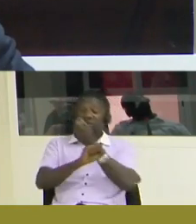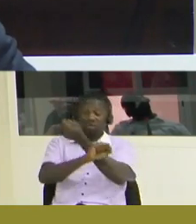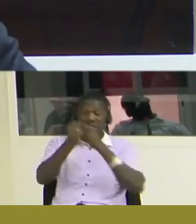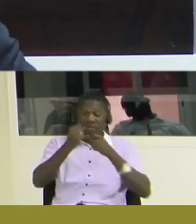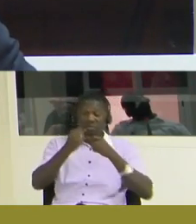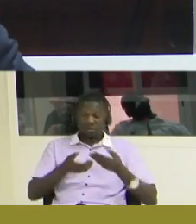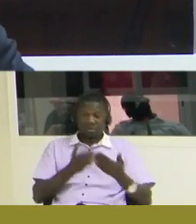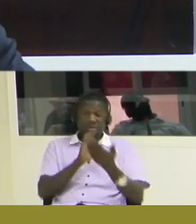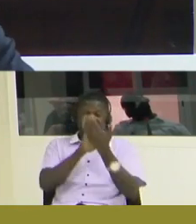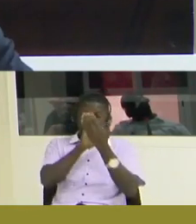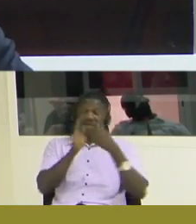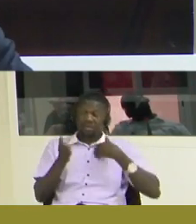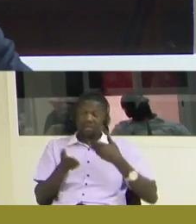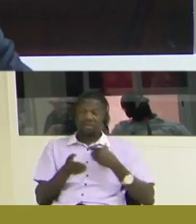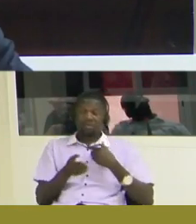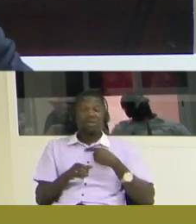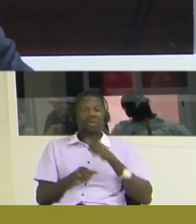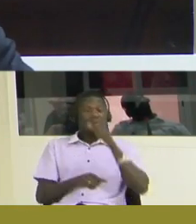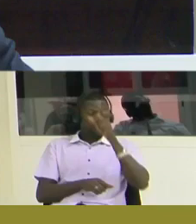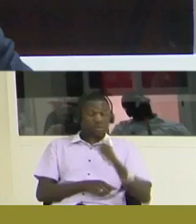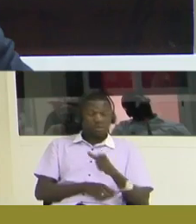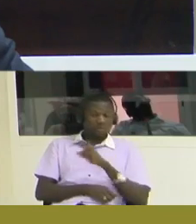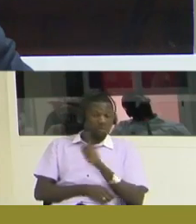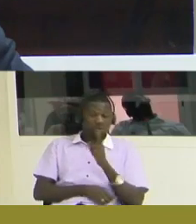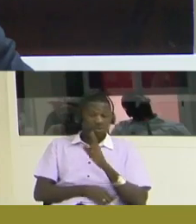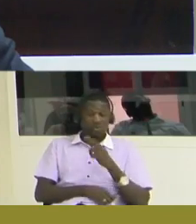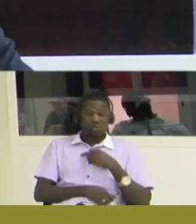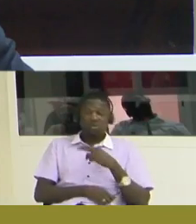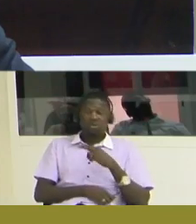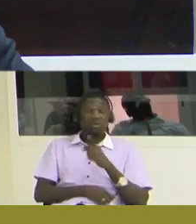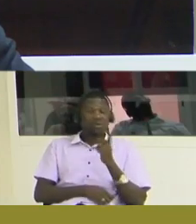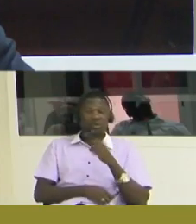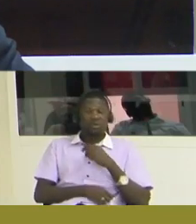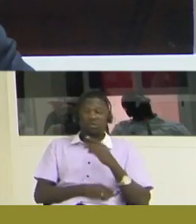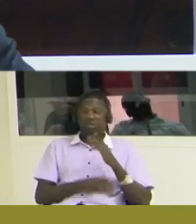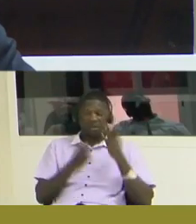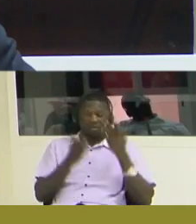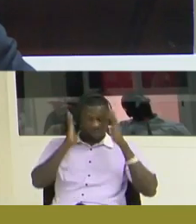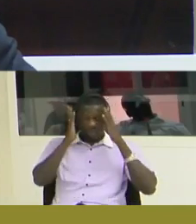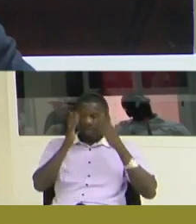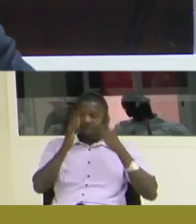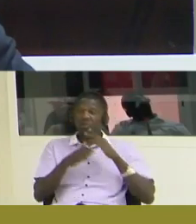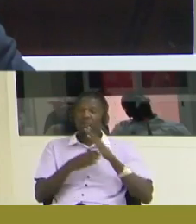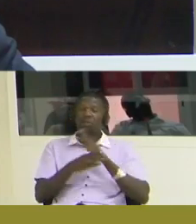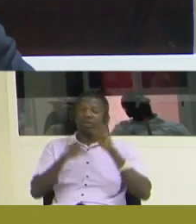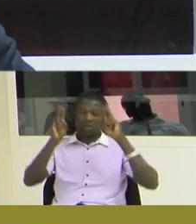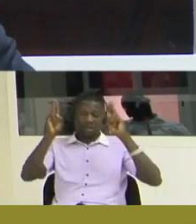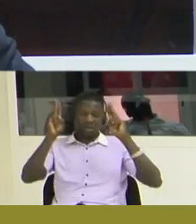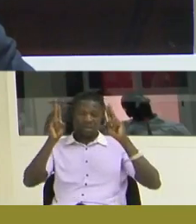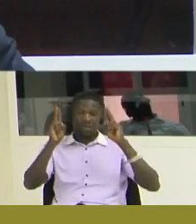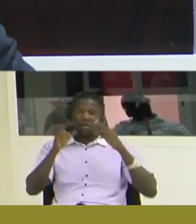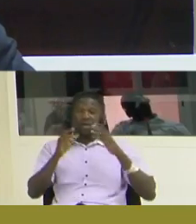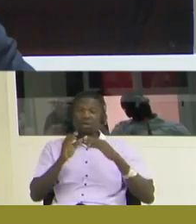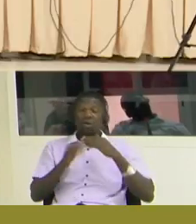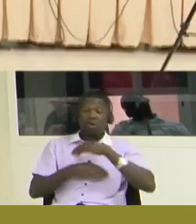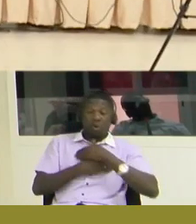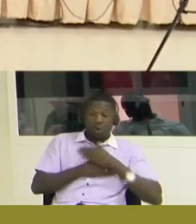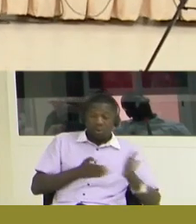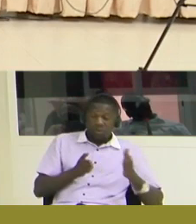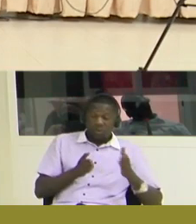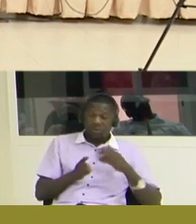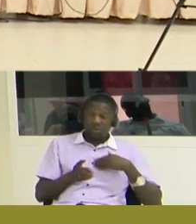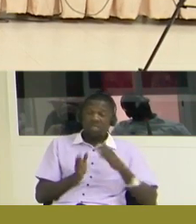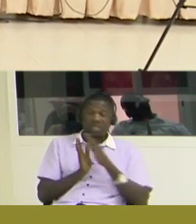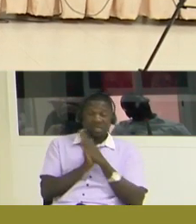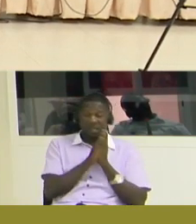was somebody who was not pulling with the head with the head of state openly going against him and define